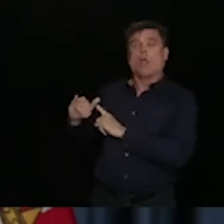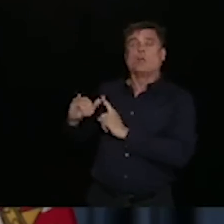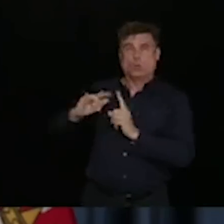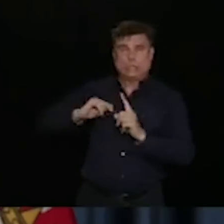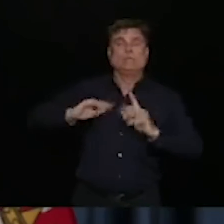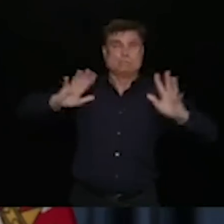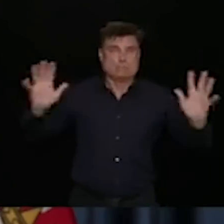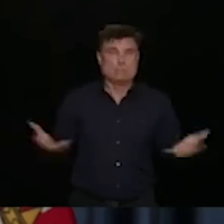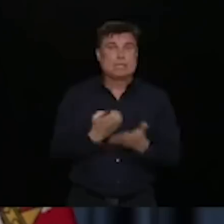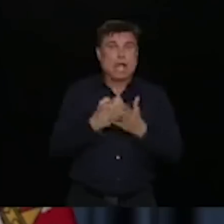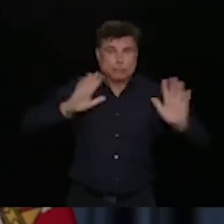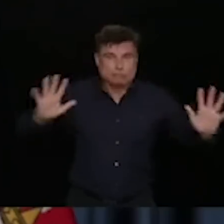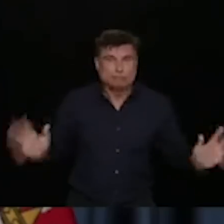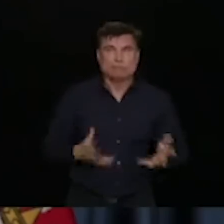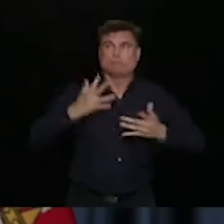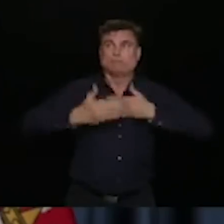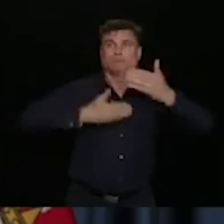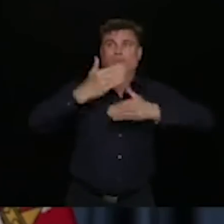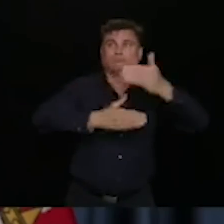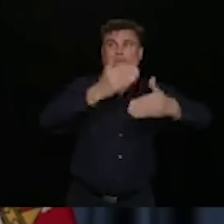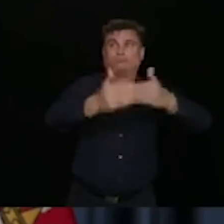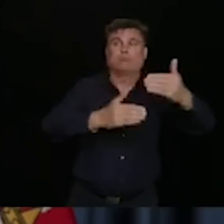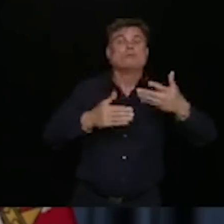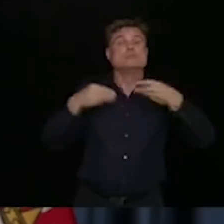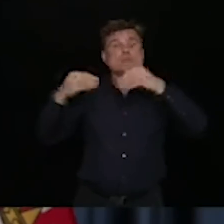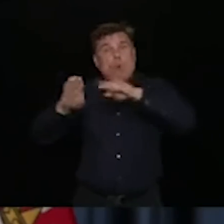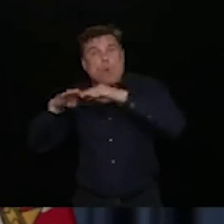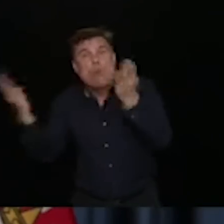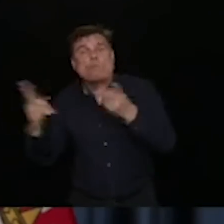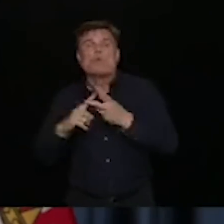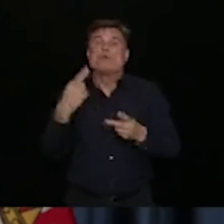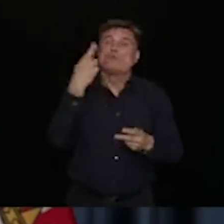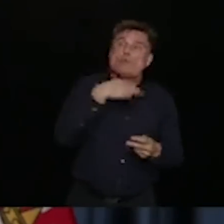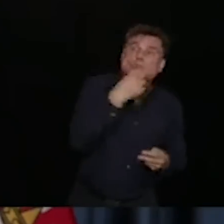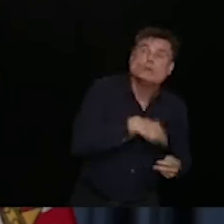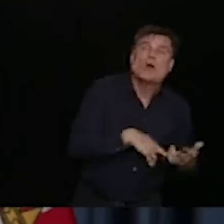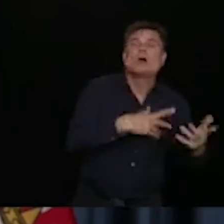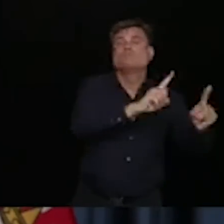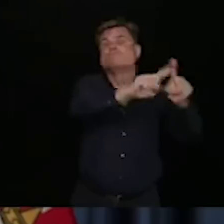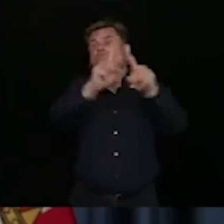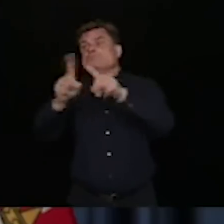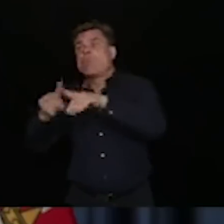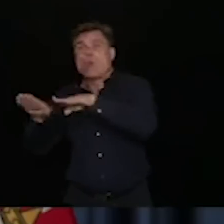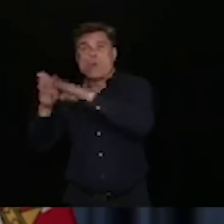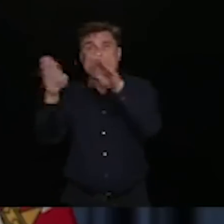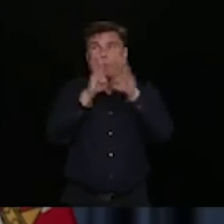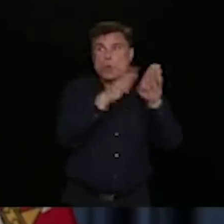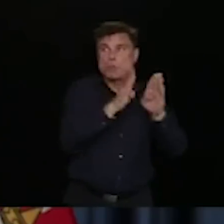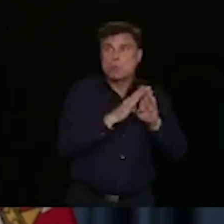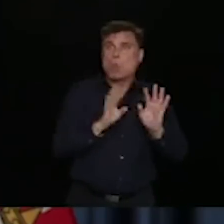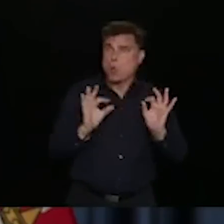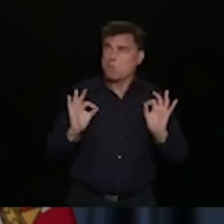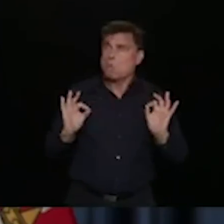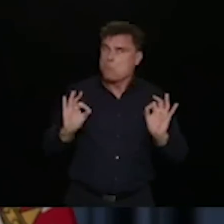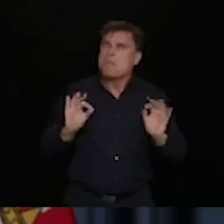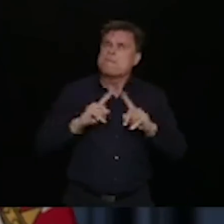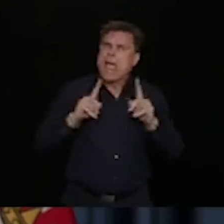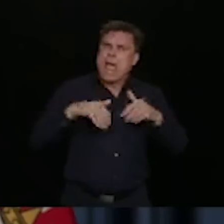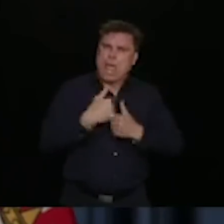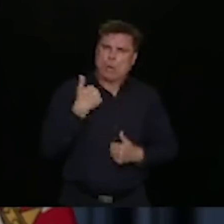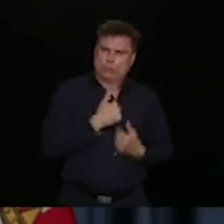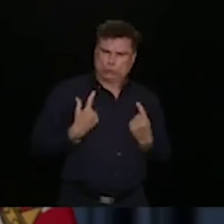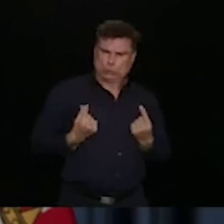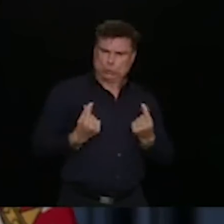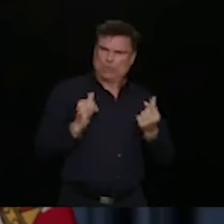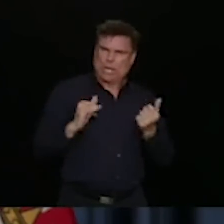or sectors like hospitality, retail, finding ways to operate with the virus at the front of their minds,